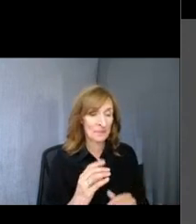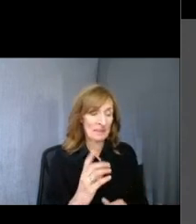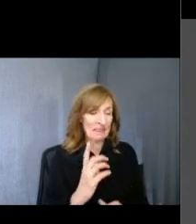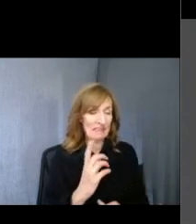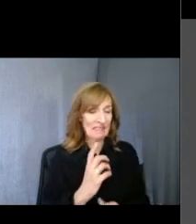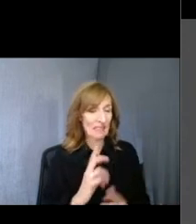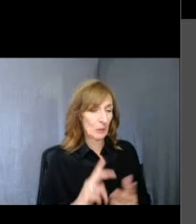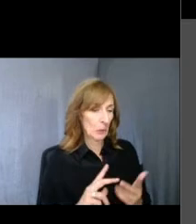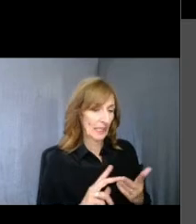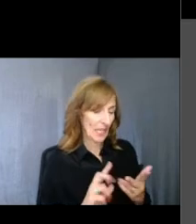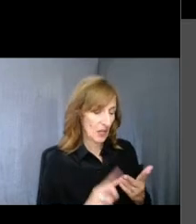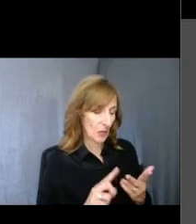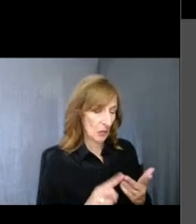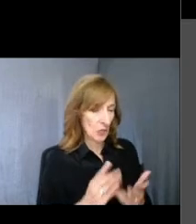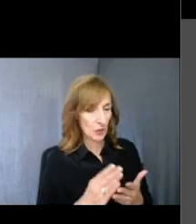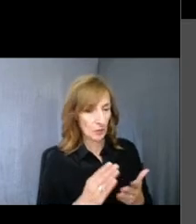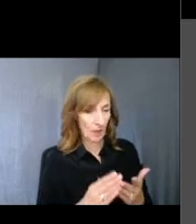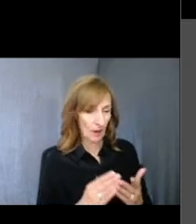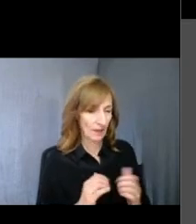guys.